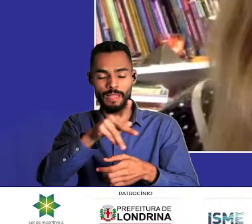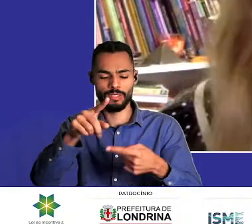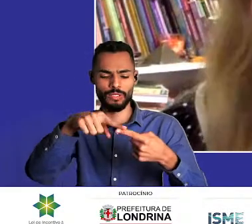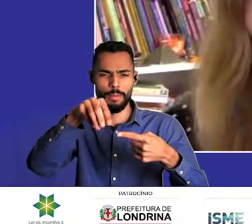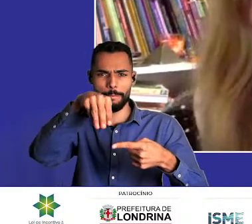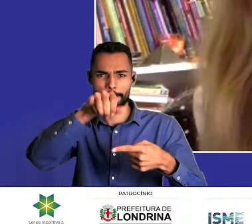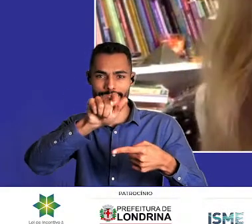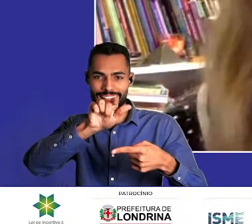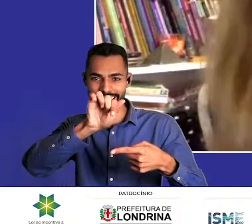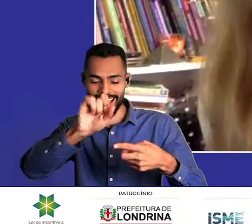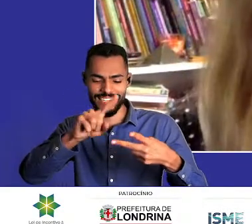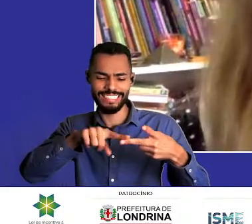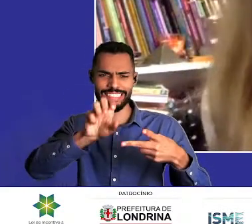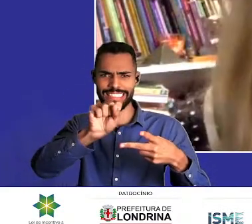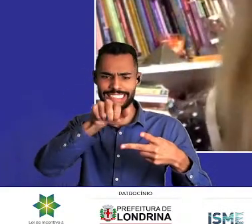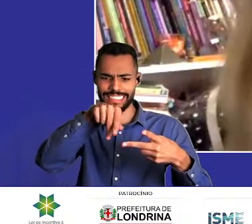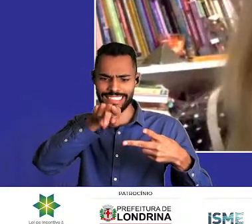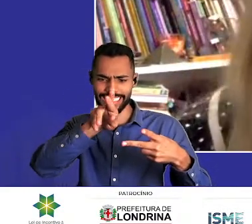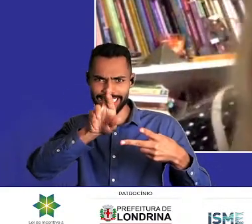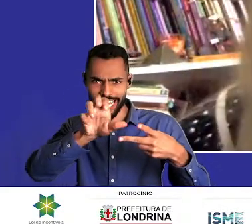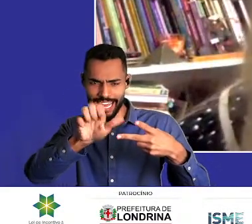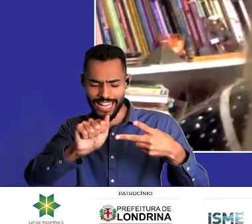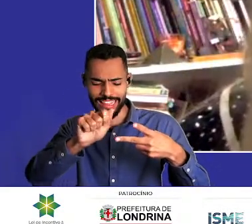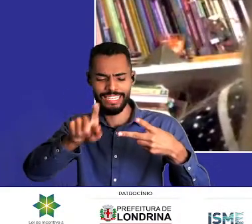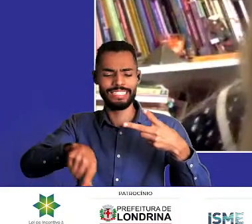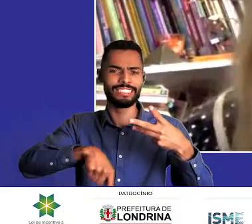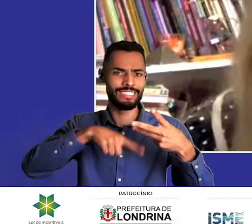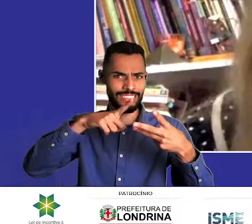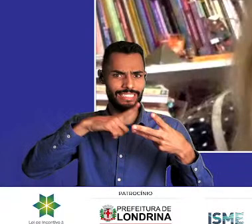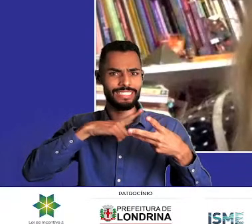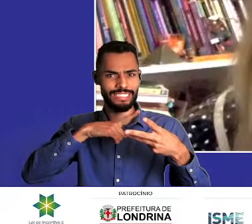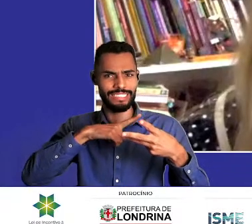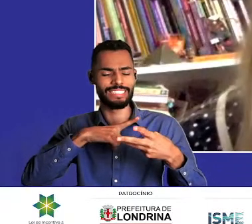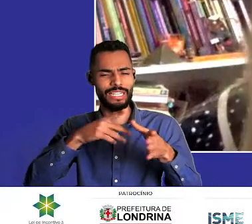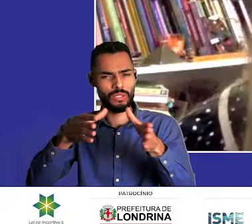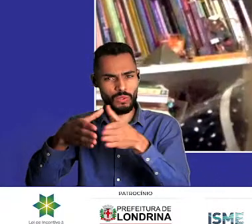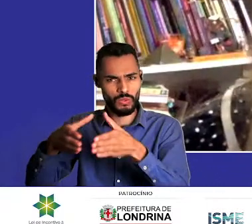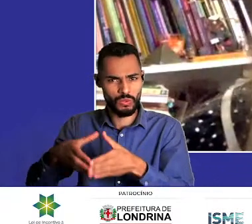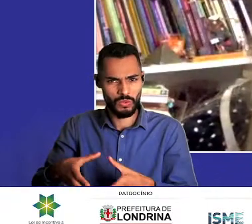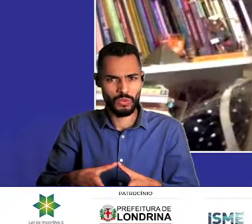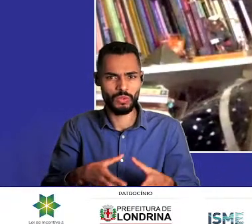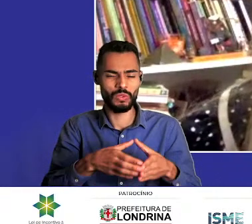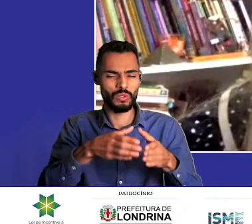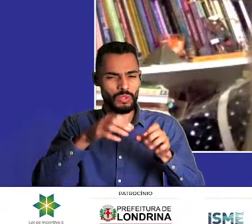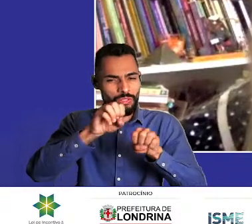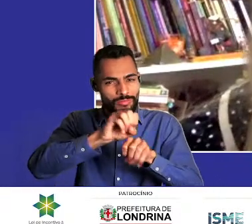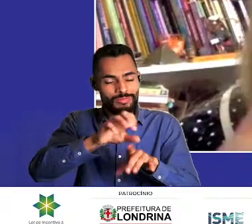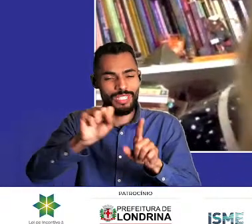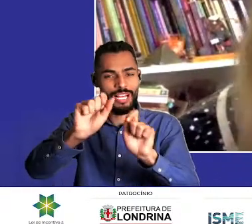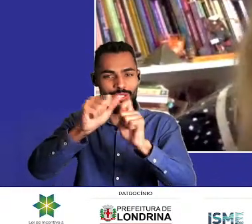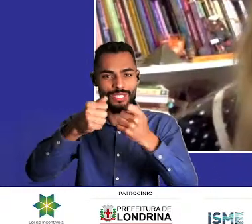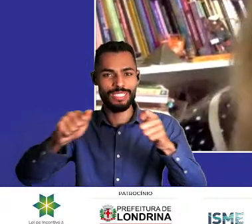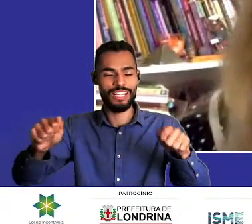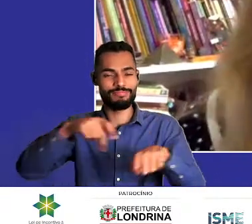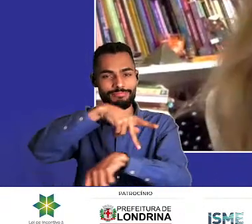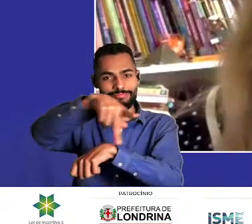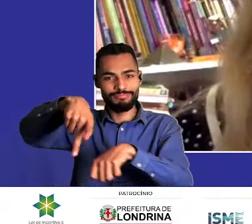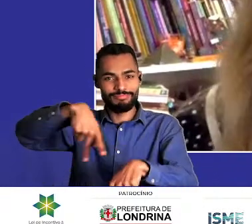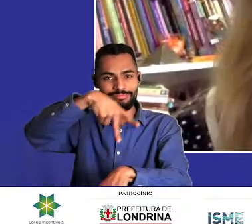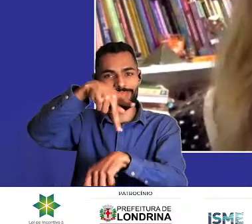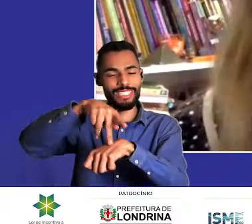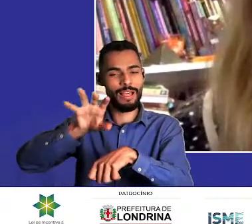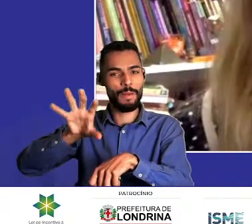of ISNI, International Society for Music Education. I emphasize the importance